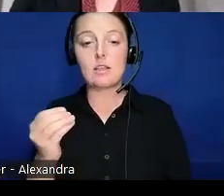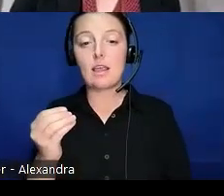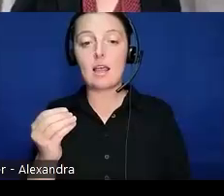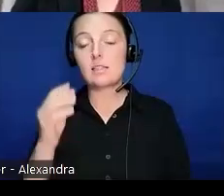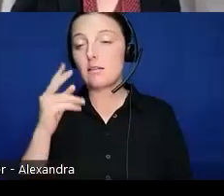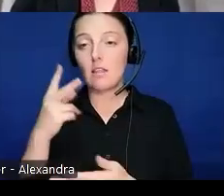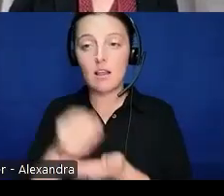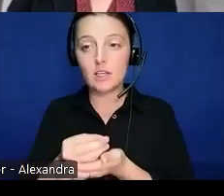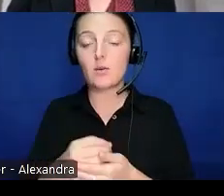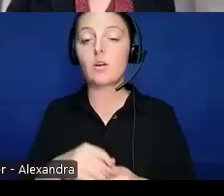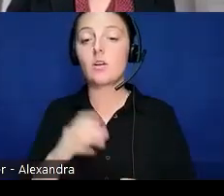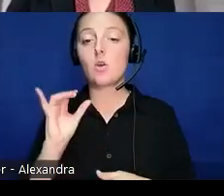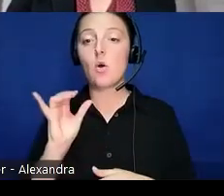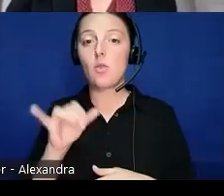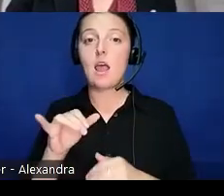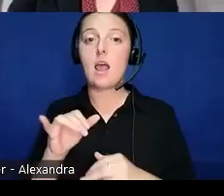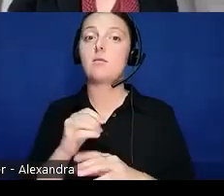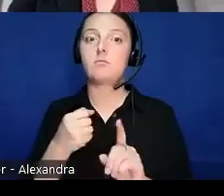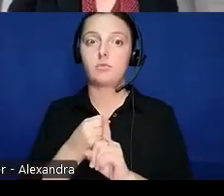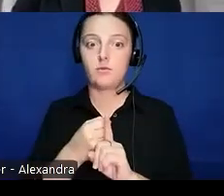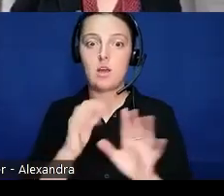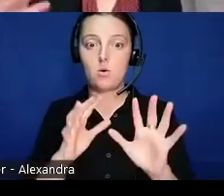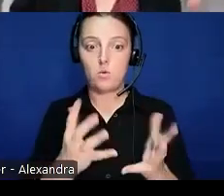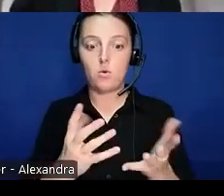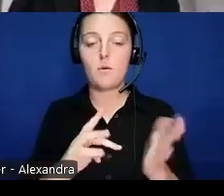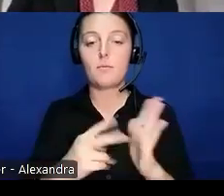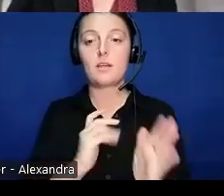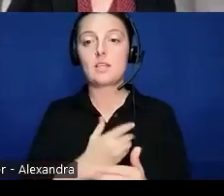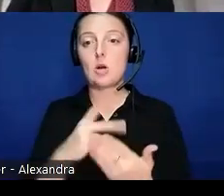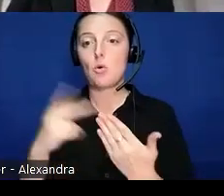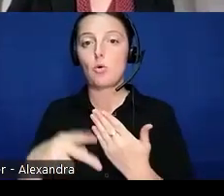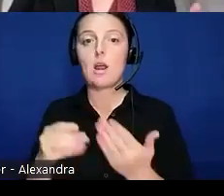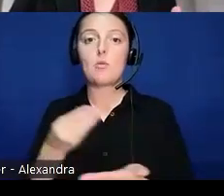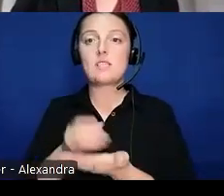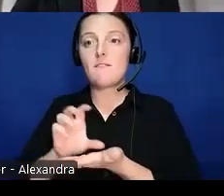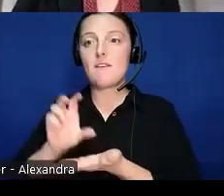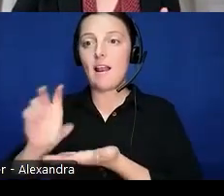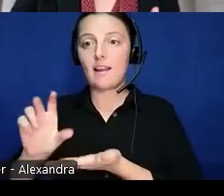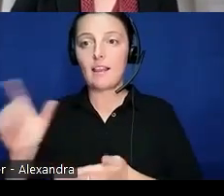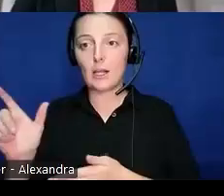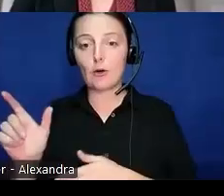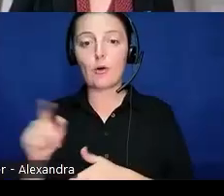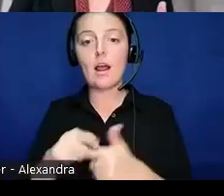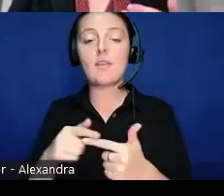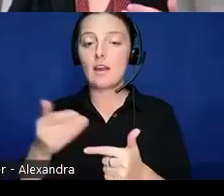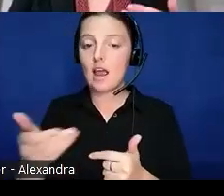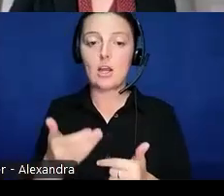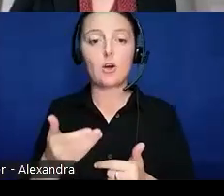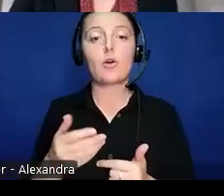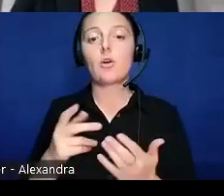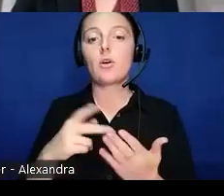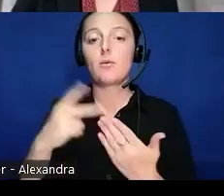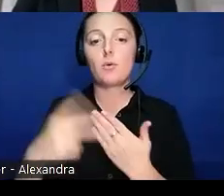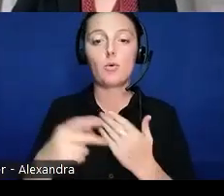program being funded later, and was very quickly led to us hiring a program manager, recovery coach,